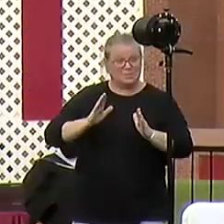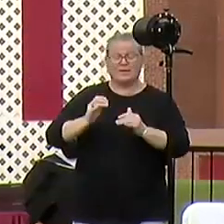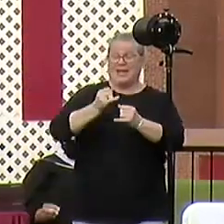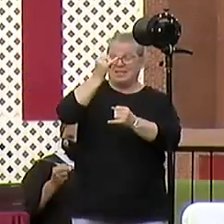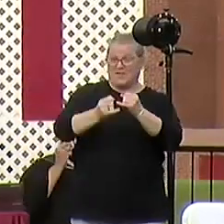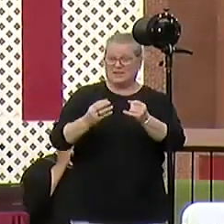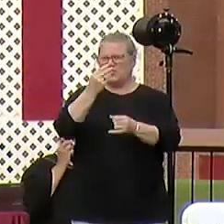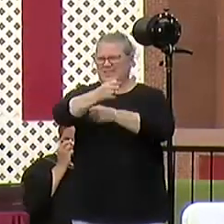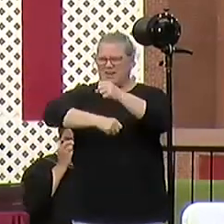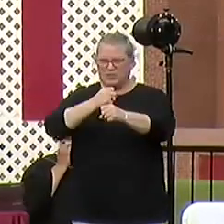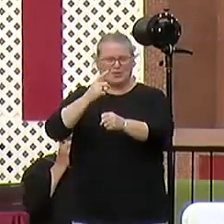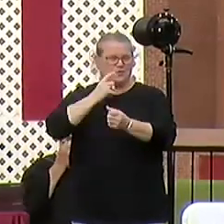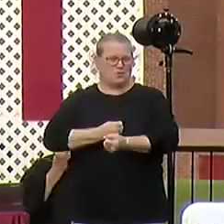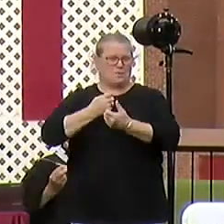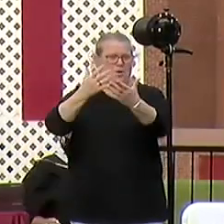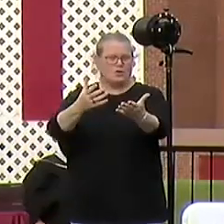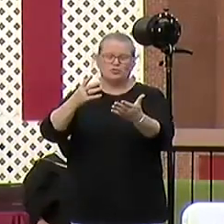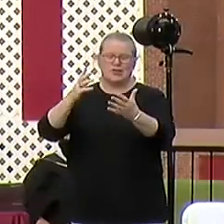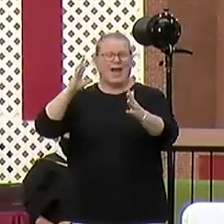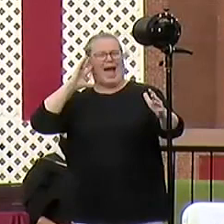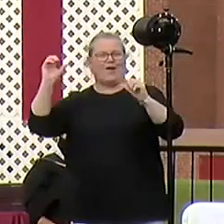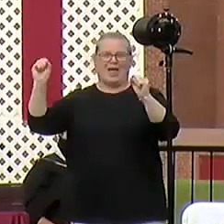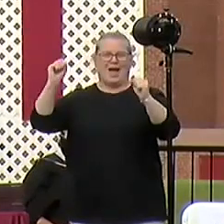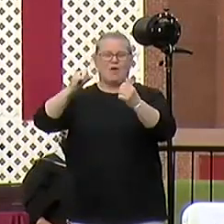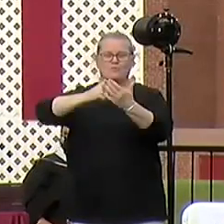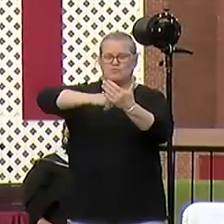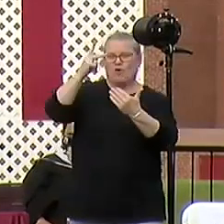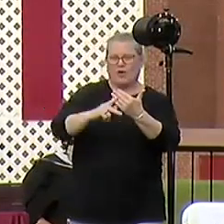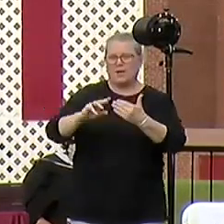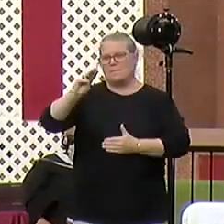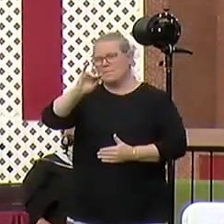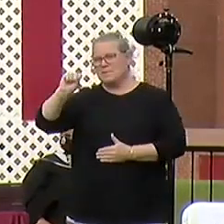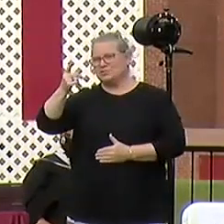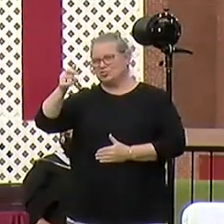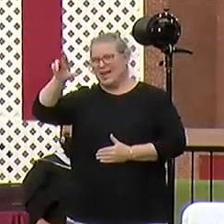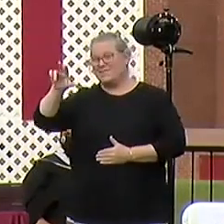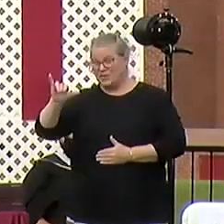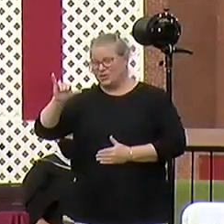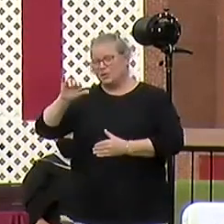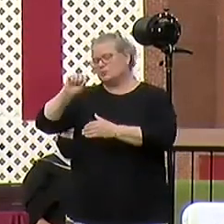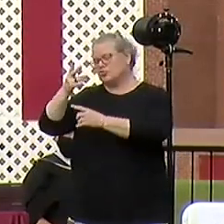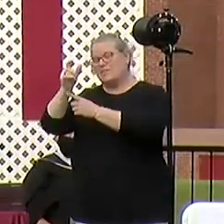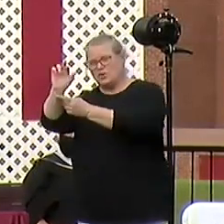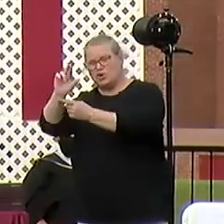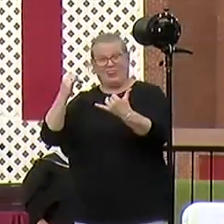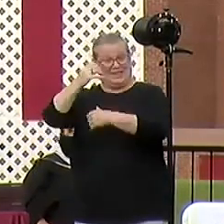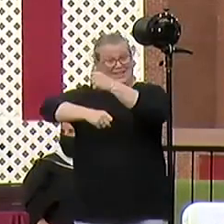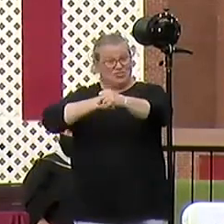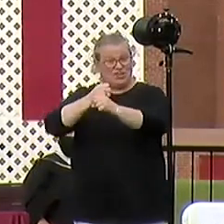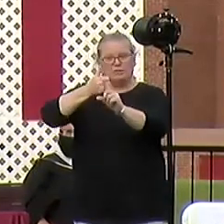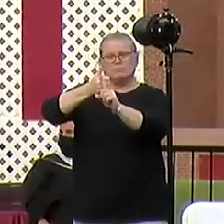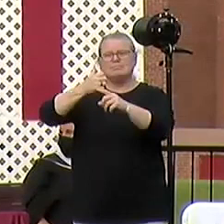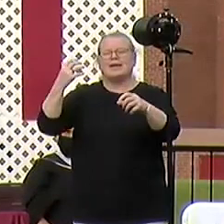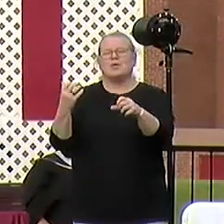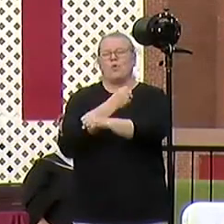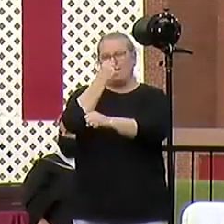Loud program that Ms. Schaefer had everything to do with bringing to us, this year he was our school winner who went on to